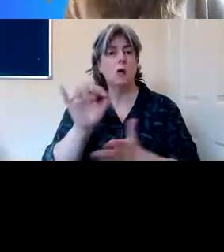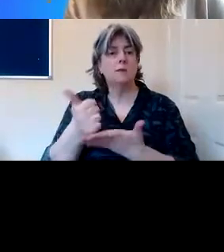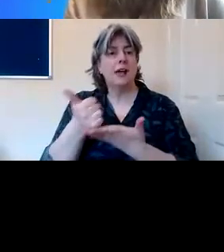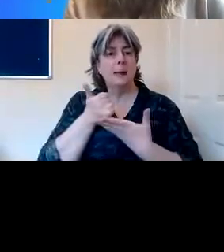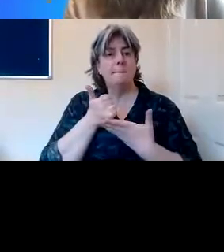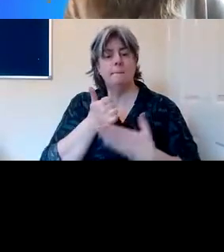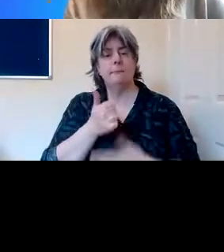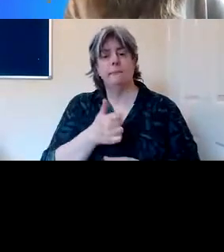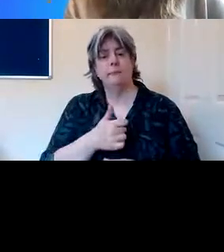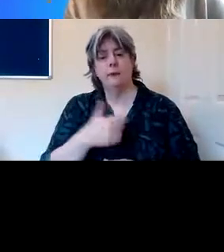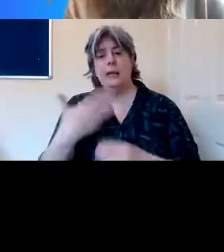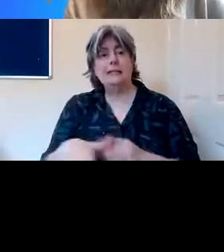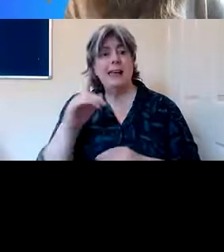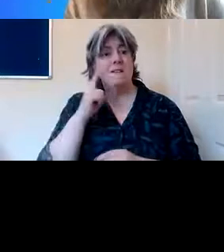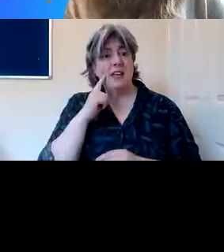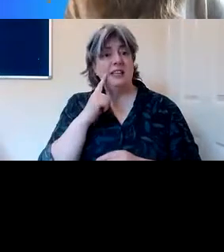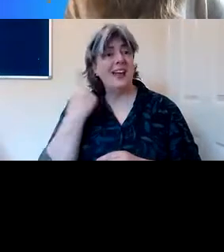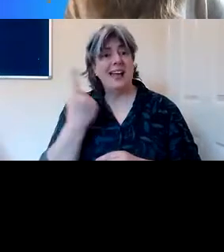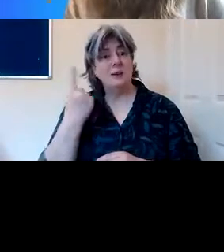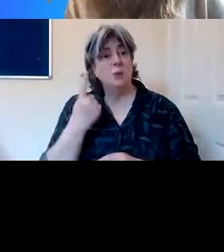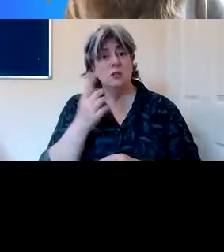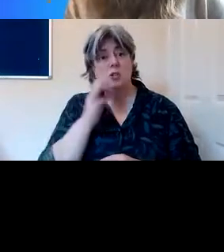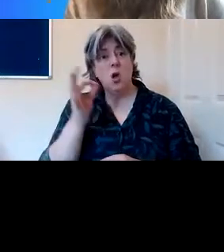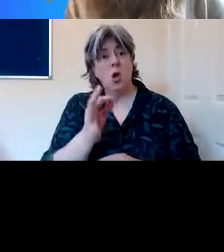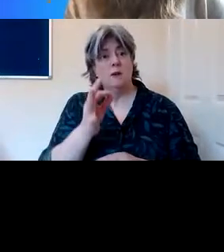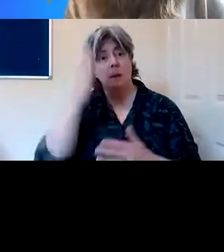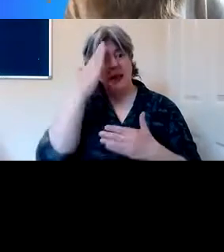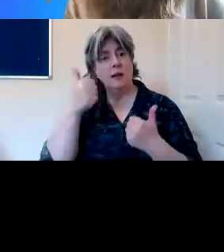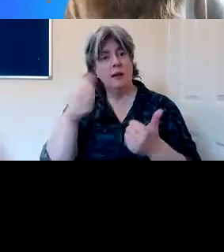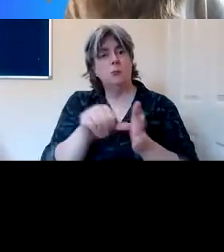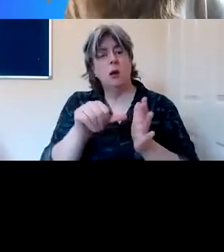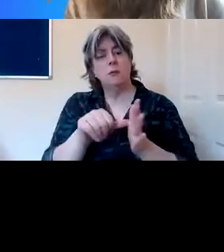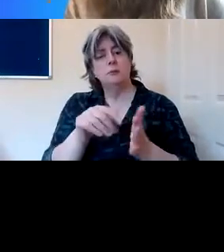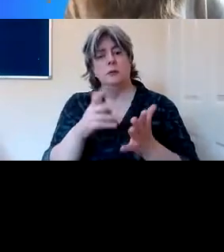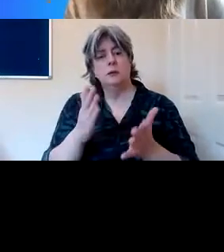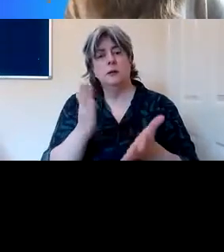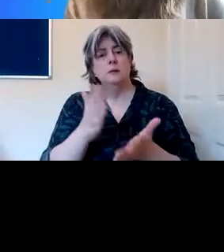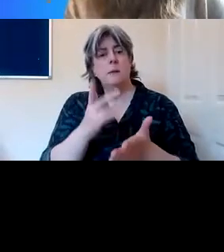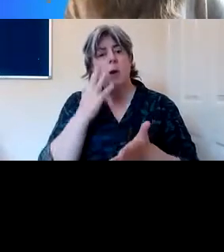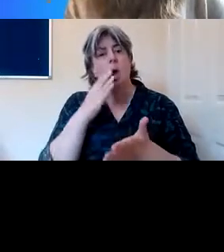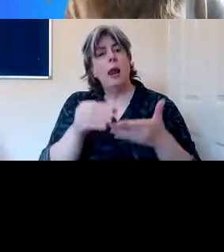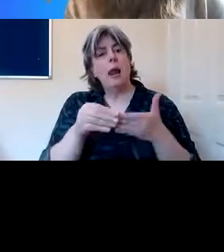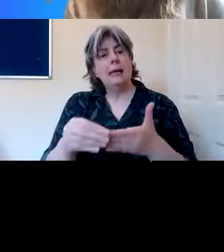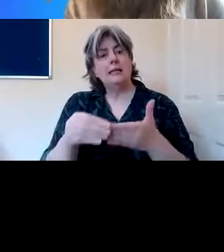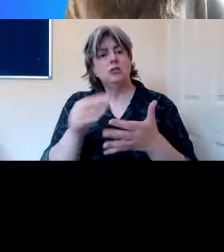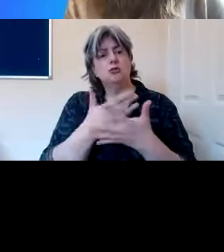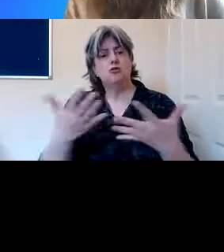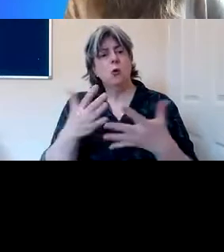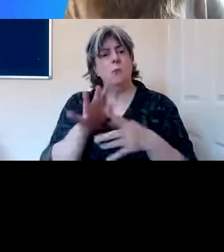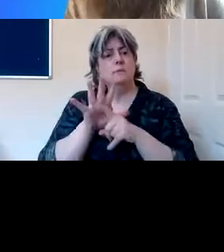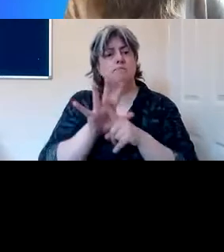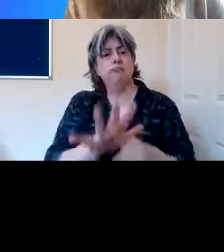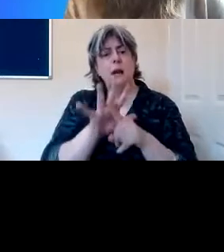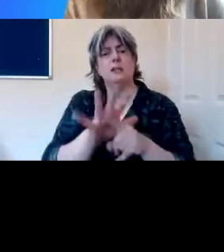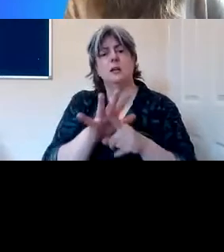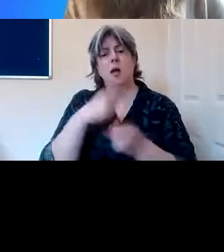it's never easy for anybody to ask for help with mental health and wellbeing, to be truthful. But I think when you're in a leadership position, there's so much pressure on you, and we put